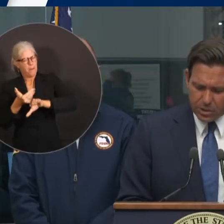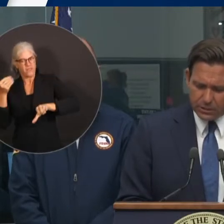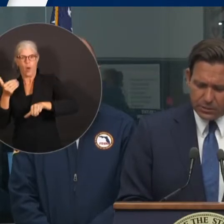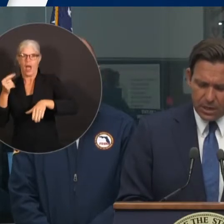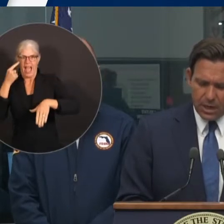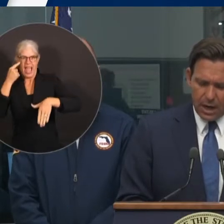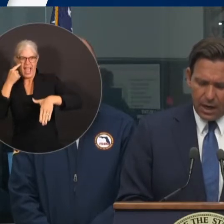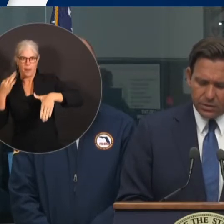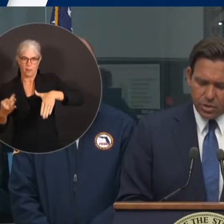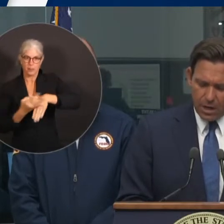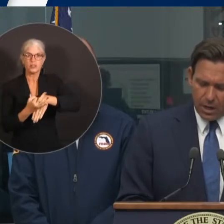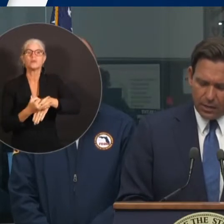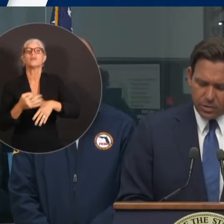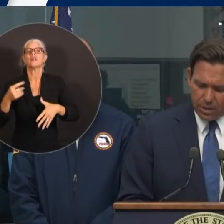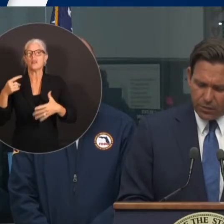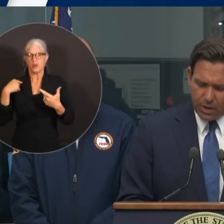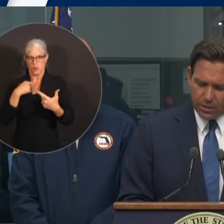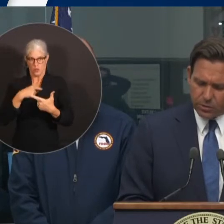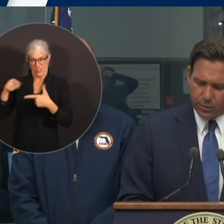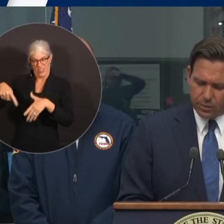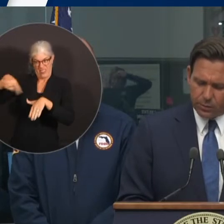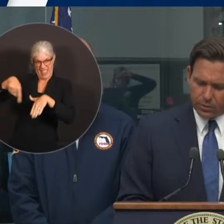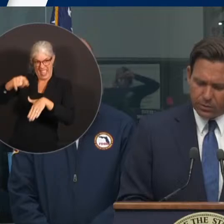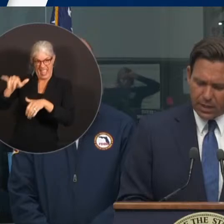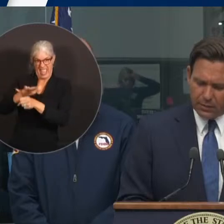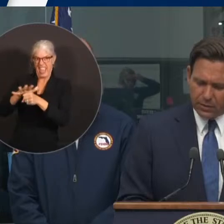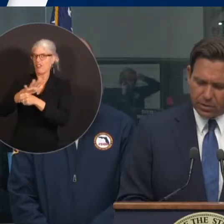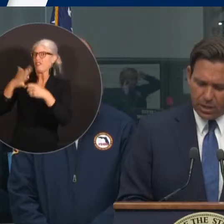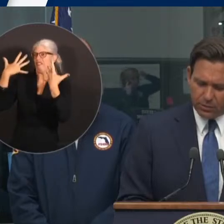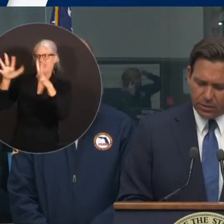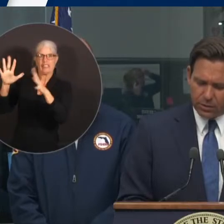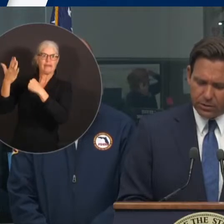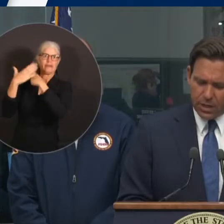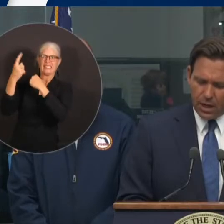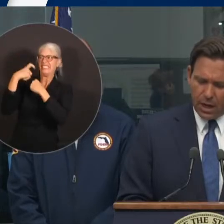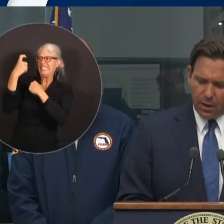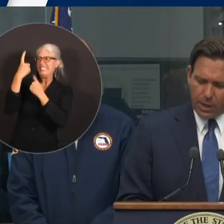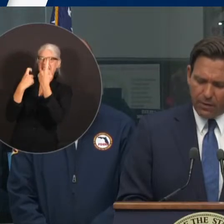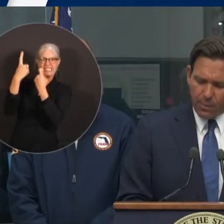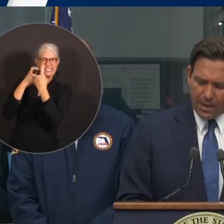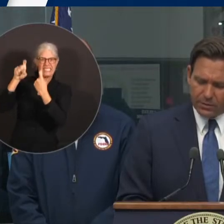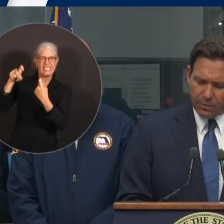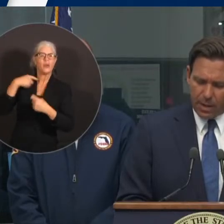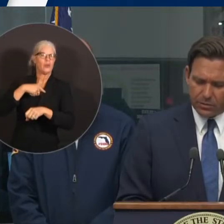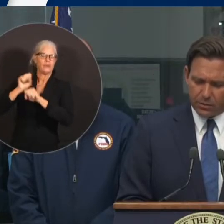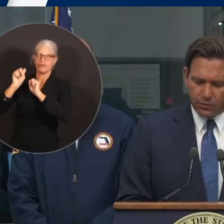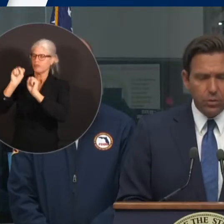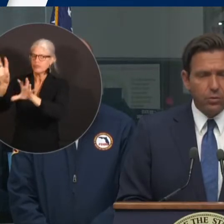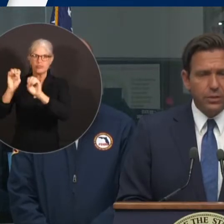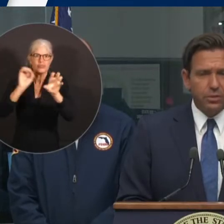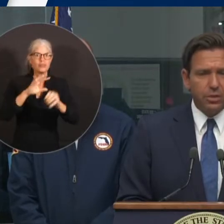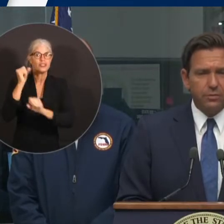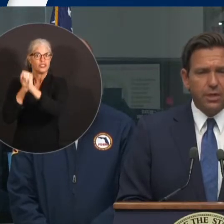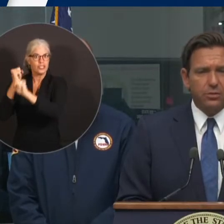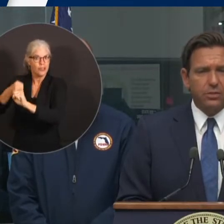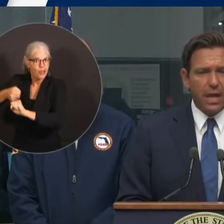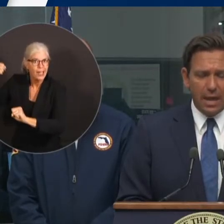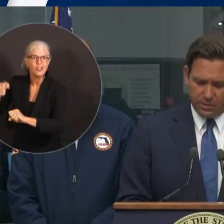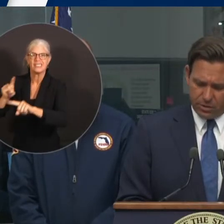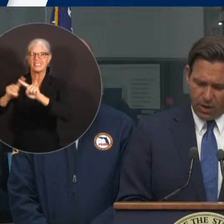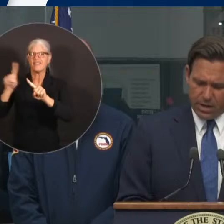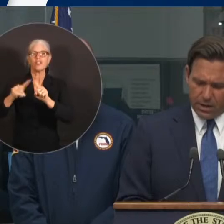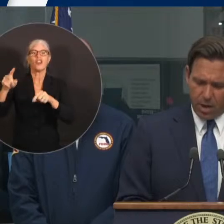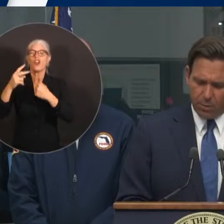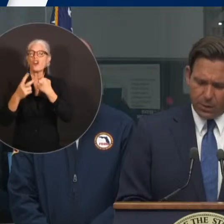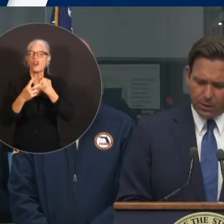2,000 missions. Generators were sent to shelters. We have massive amounts of fuel reserves that are